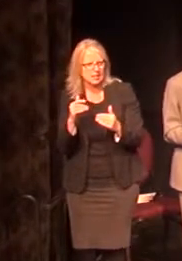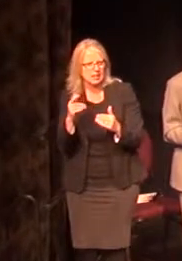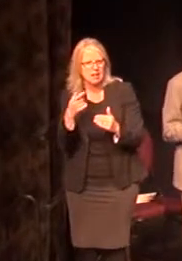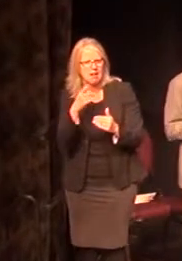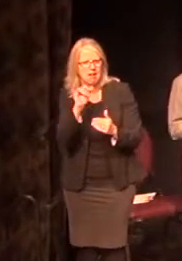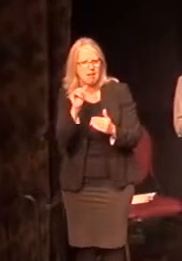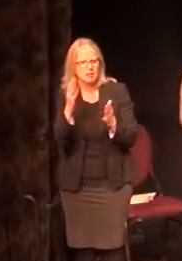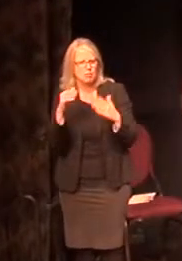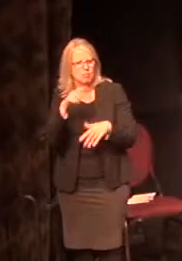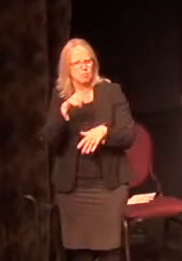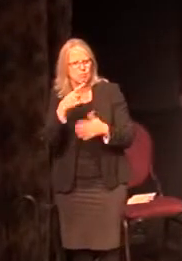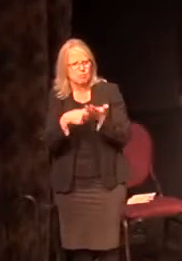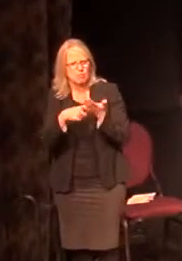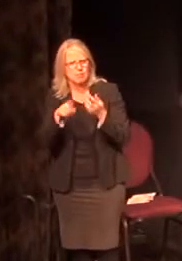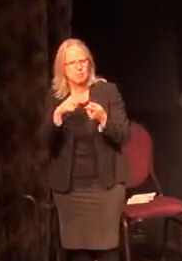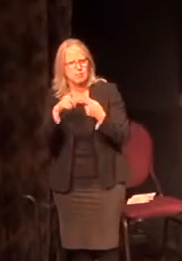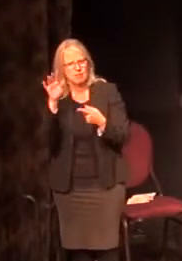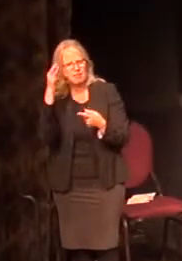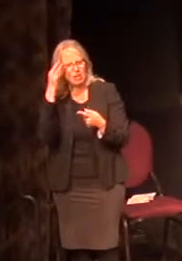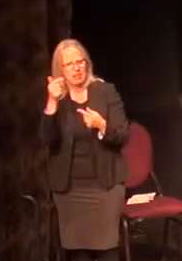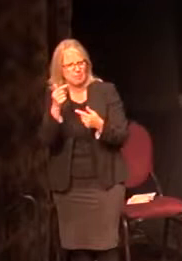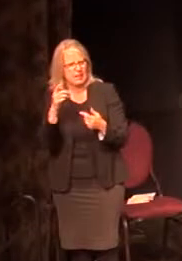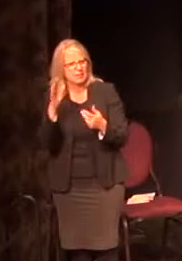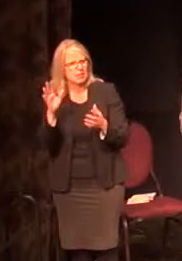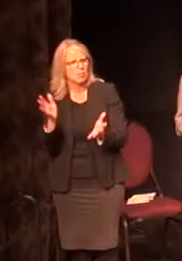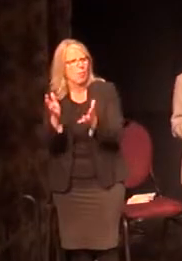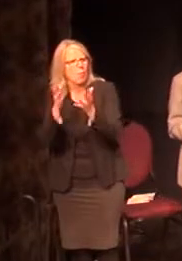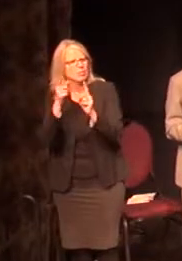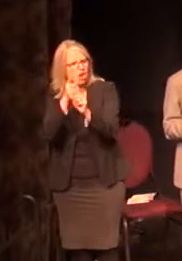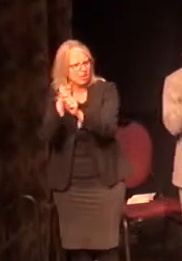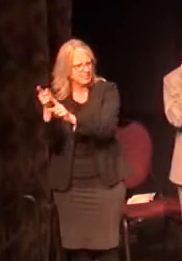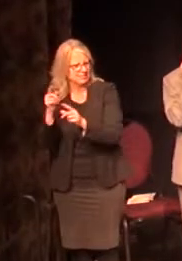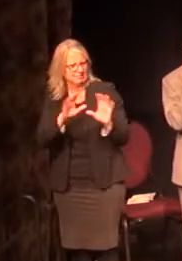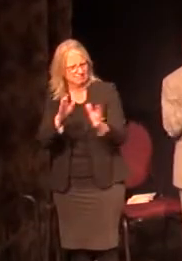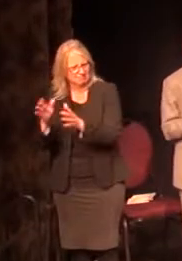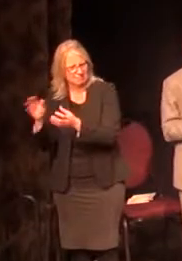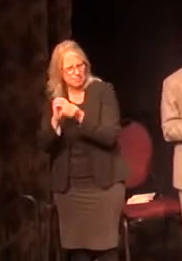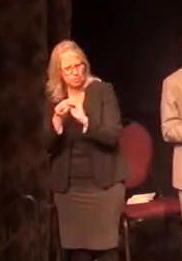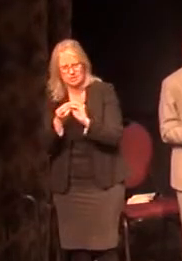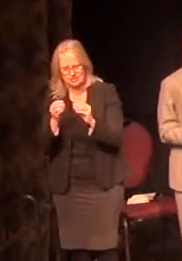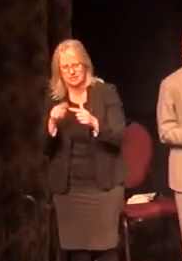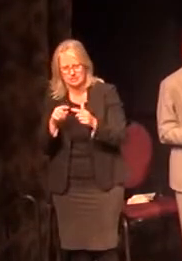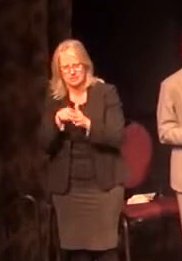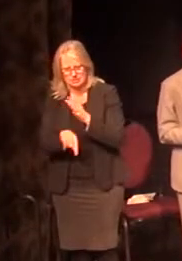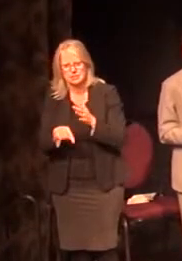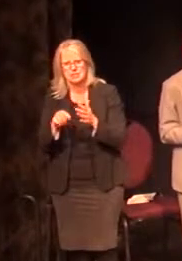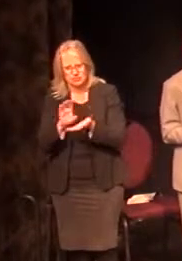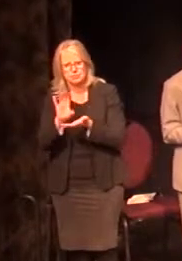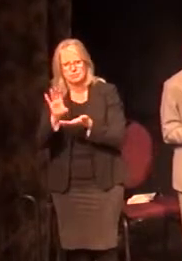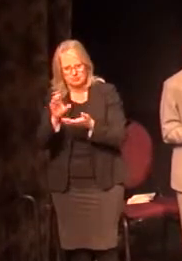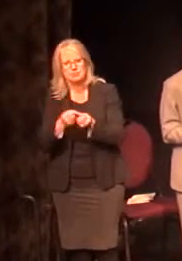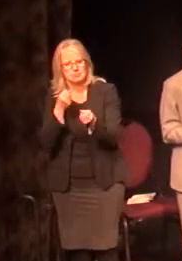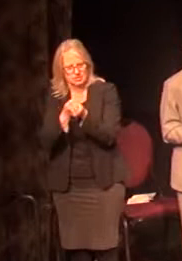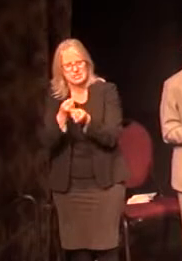often is promoting. So I'm wondering about just your response to that. And also I want to agree with Michael